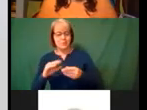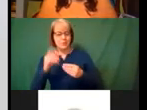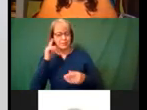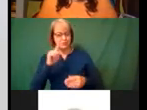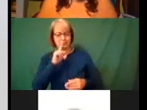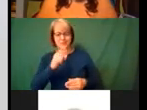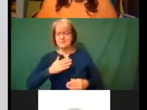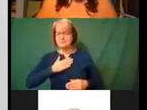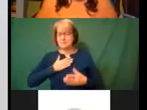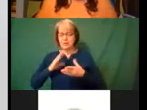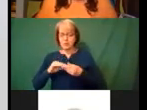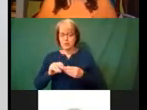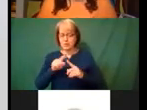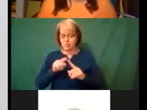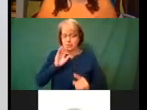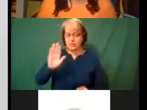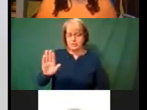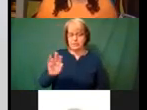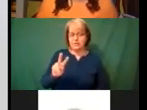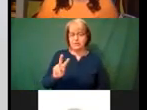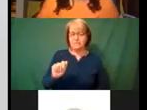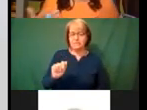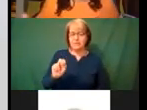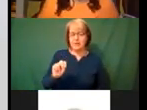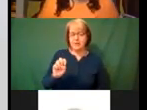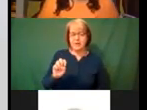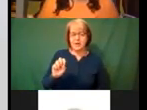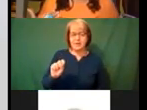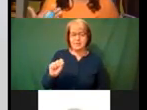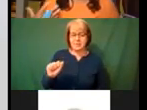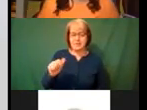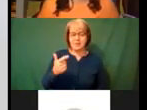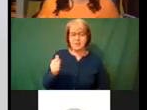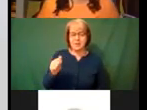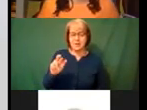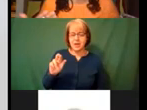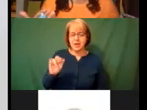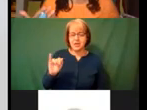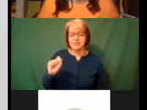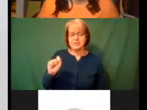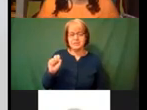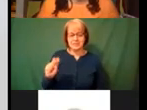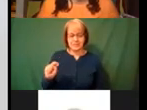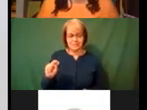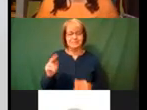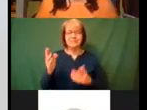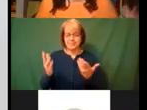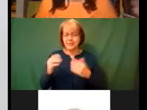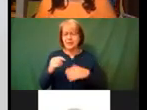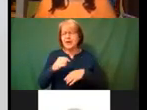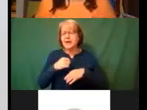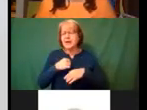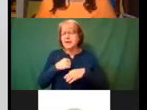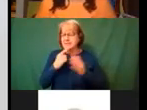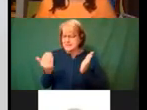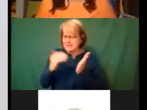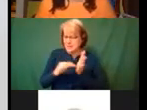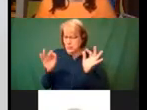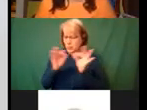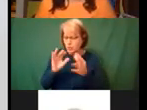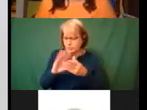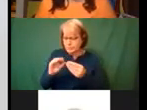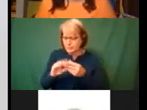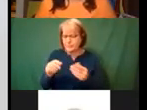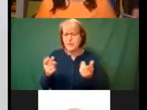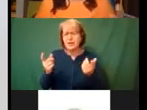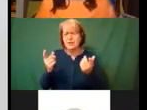Vanessa Garrison in thinking about, you know, and we all know this, but I think it bears worth repeating that, yes, I was talking about things that